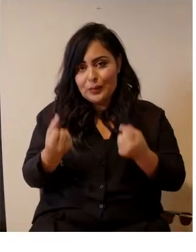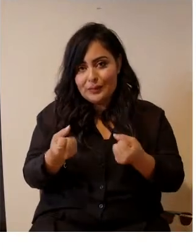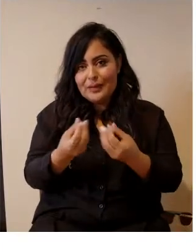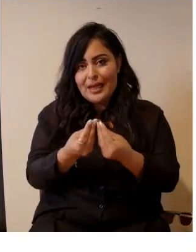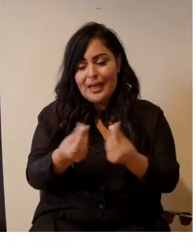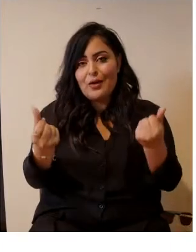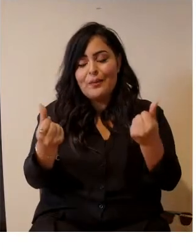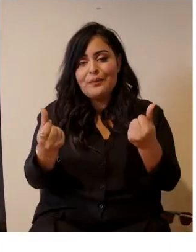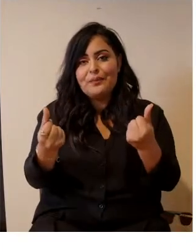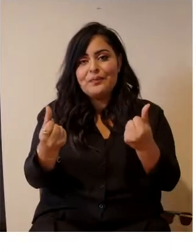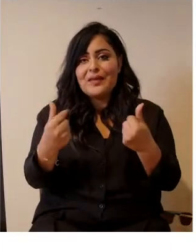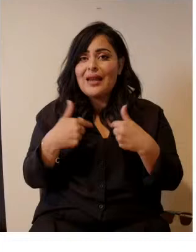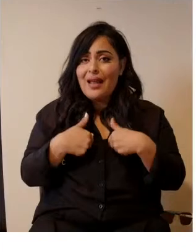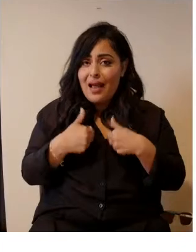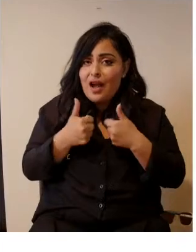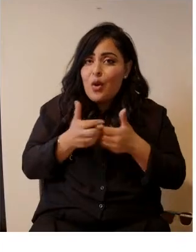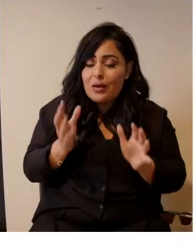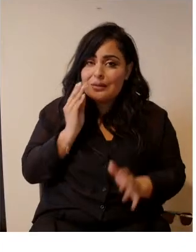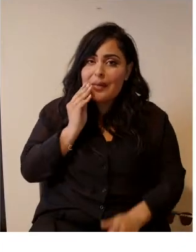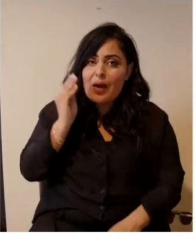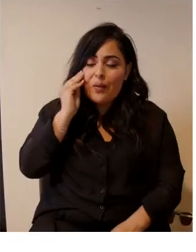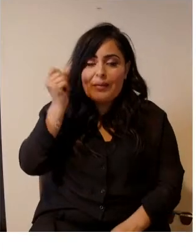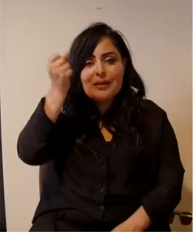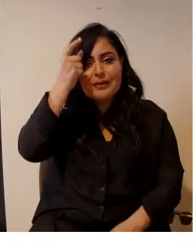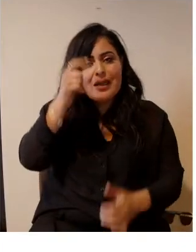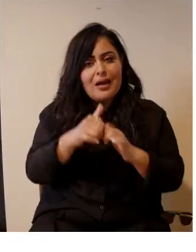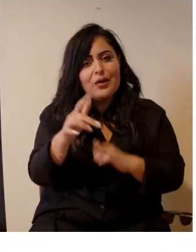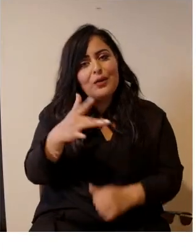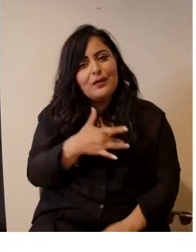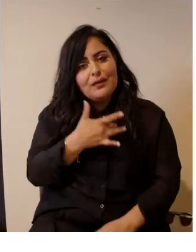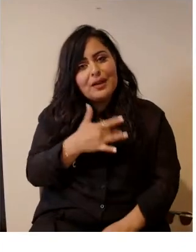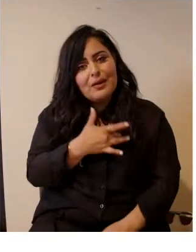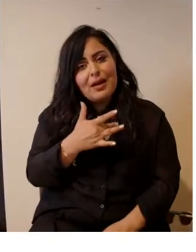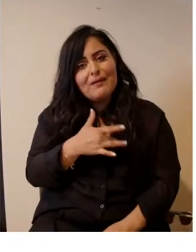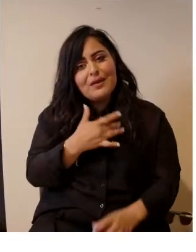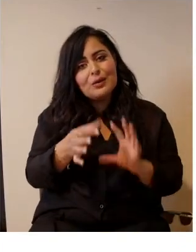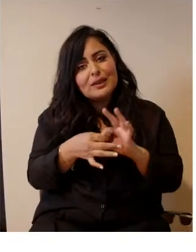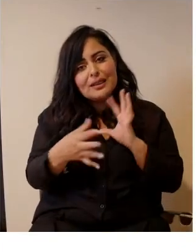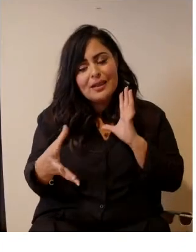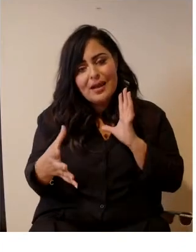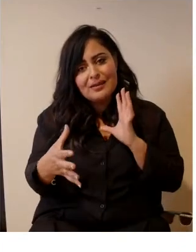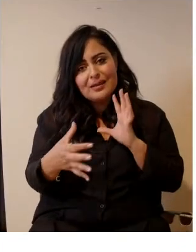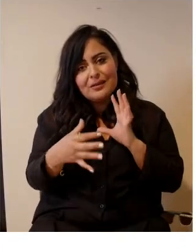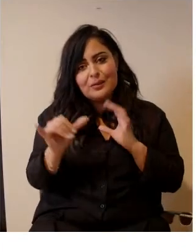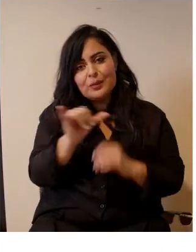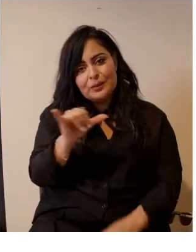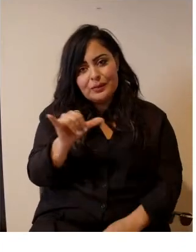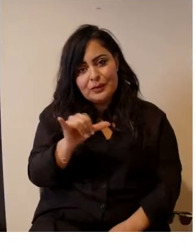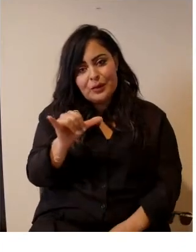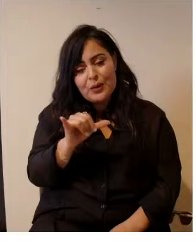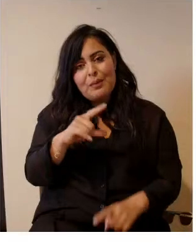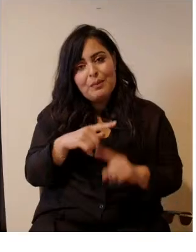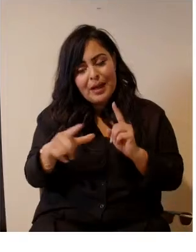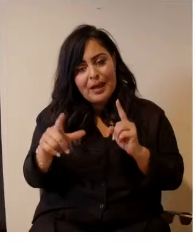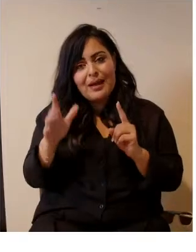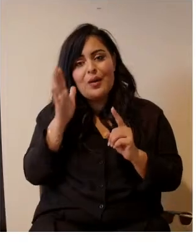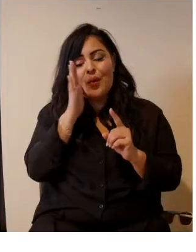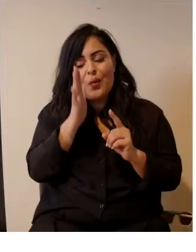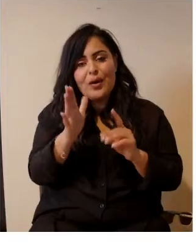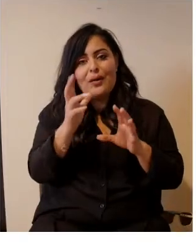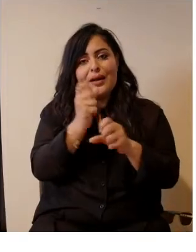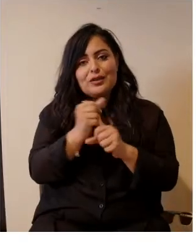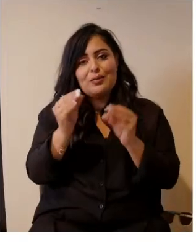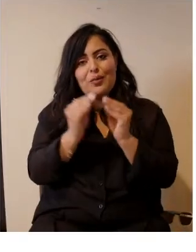that I lost my home, and I know how you're feeling, and I feel disconnected, as connected as I am. But we are going to get you